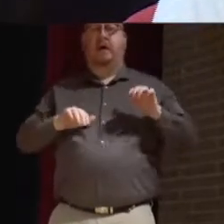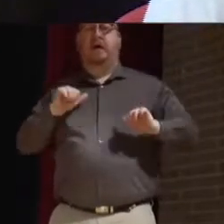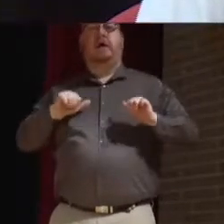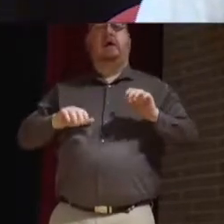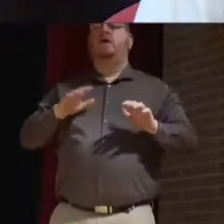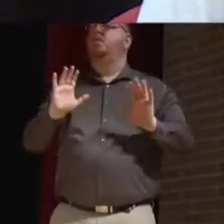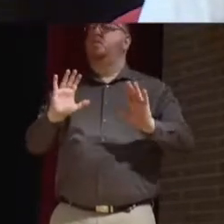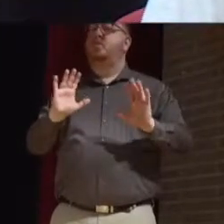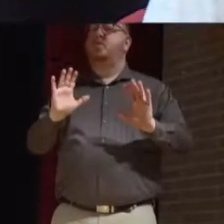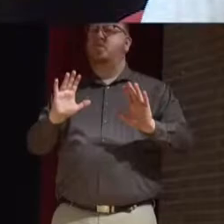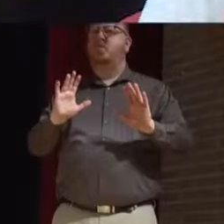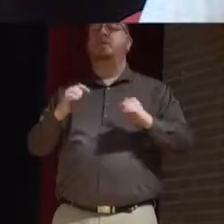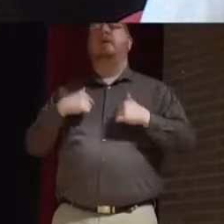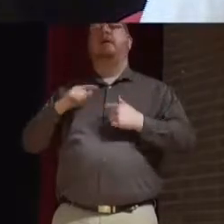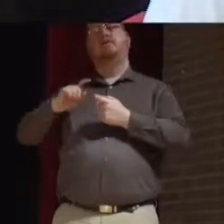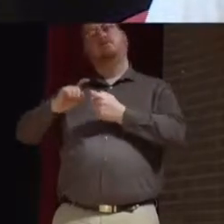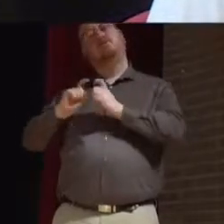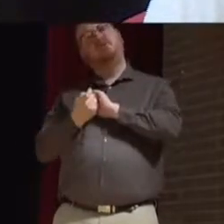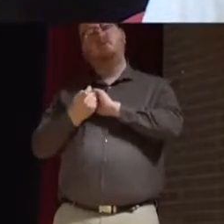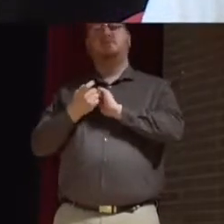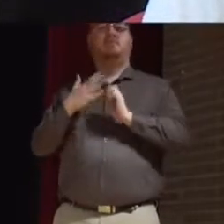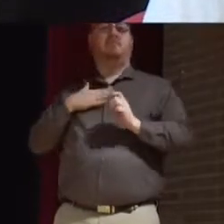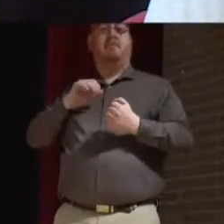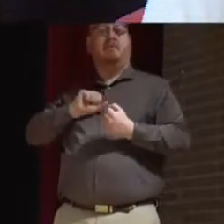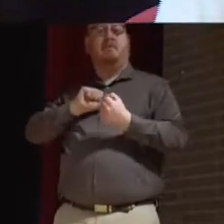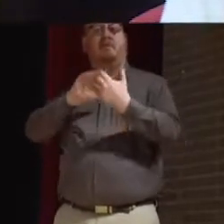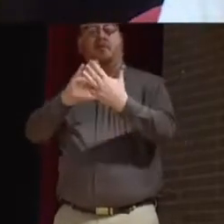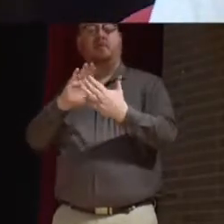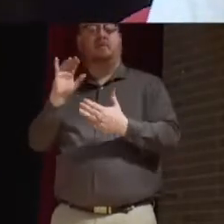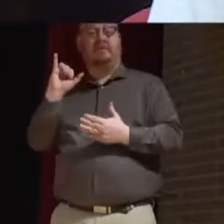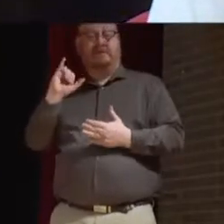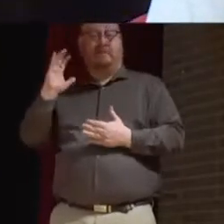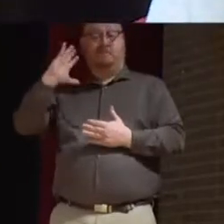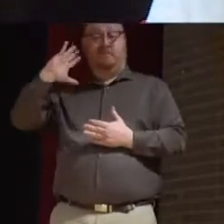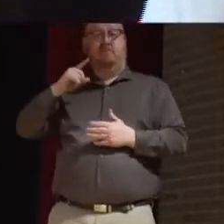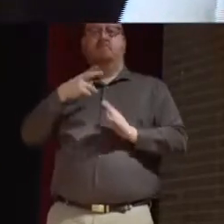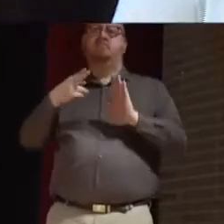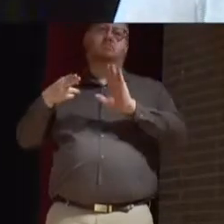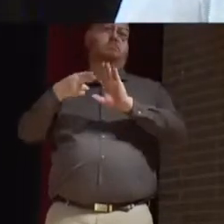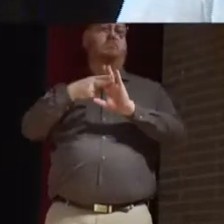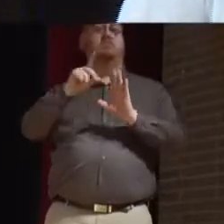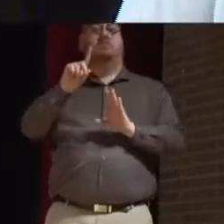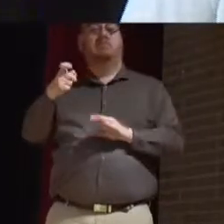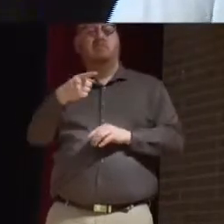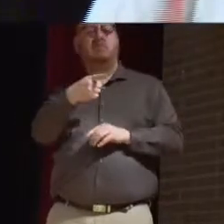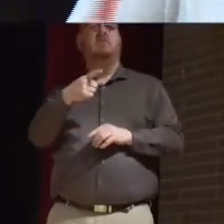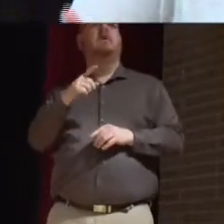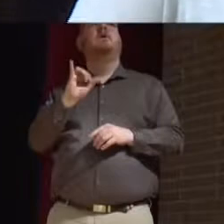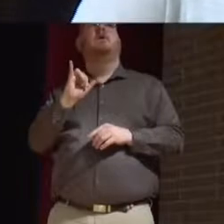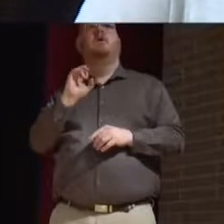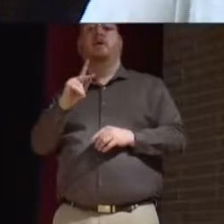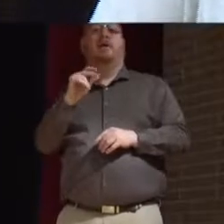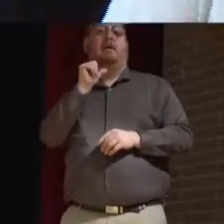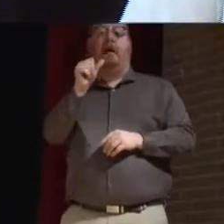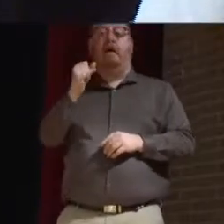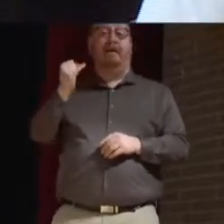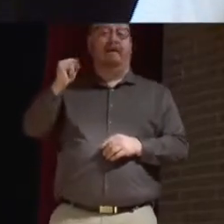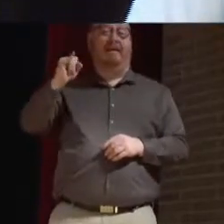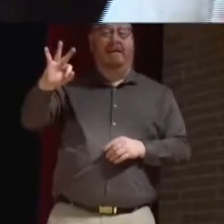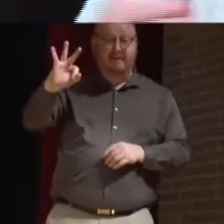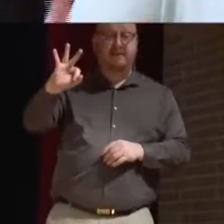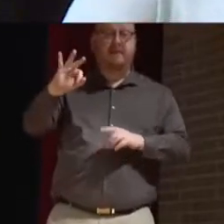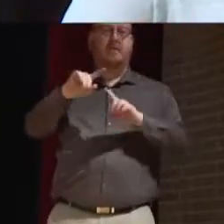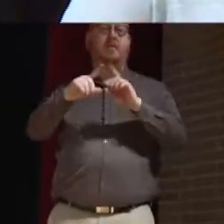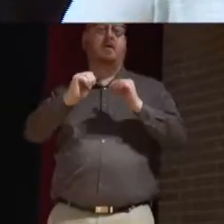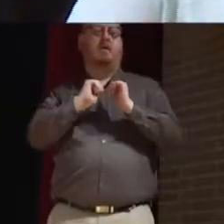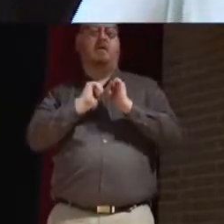I changed my vocabulary like I did when he was diagnosed, and I change it to, I wonder how. I wonder how we're going to get him to that employment. I